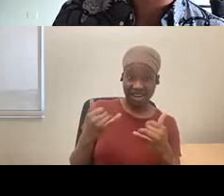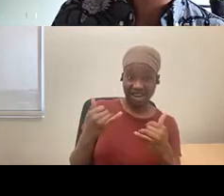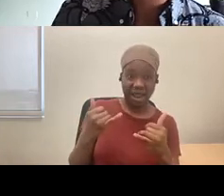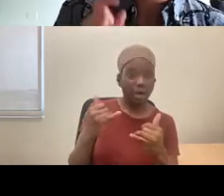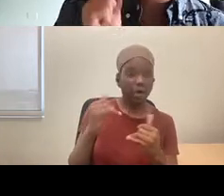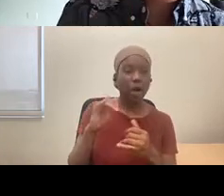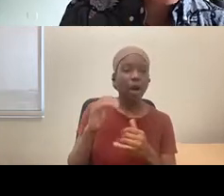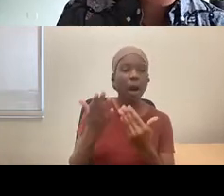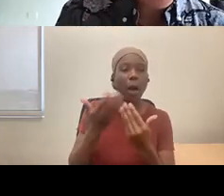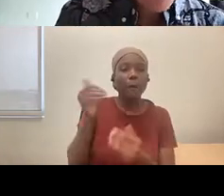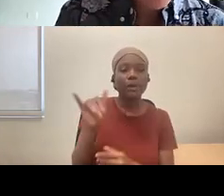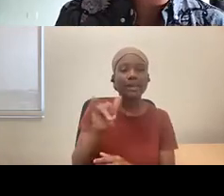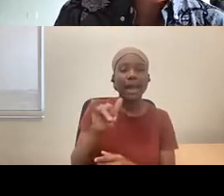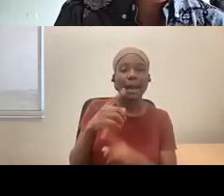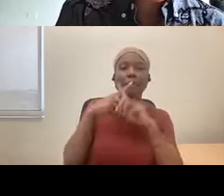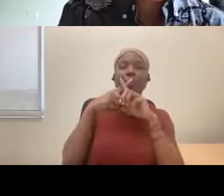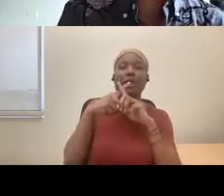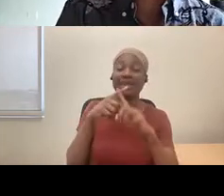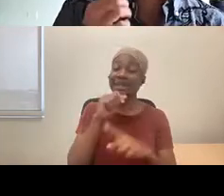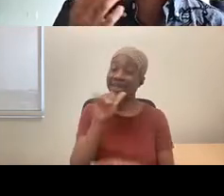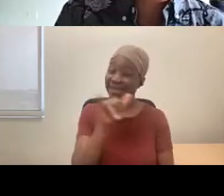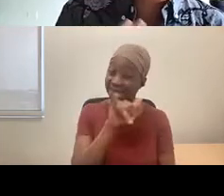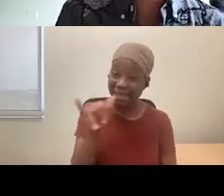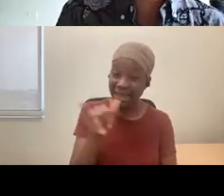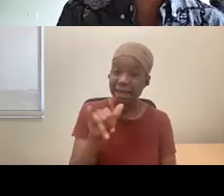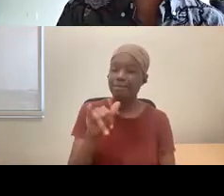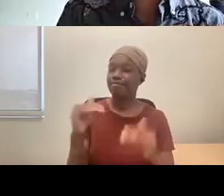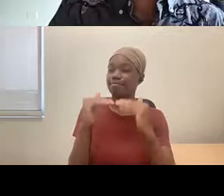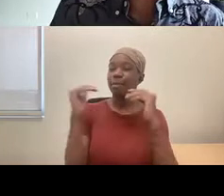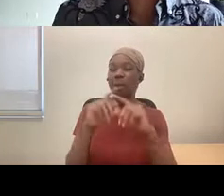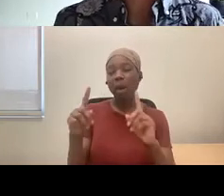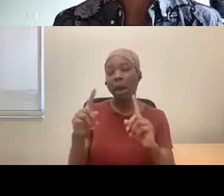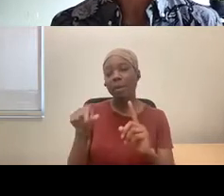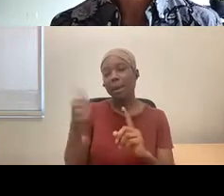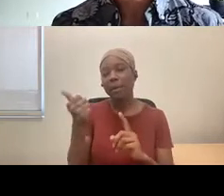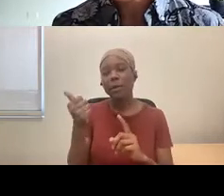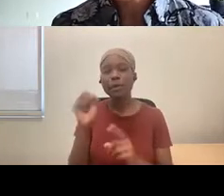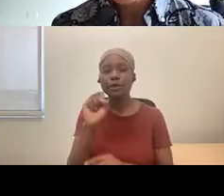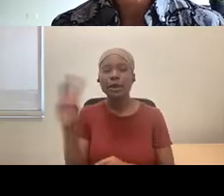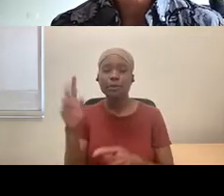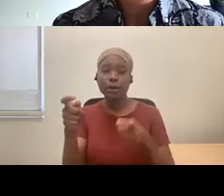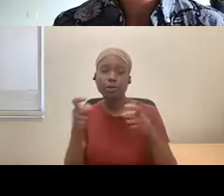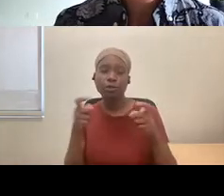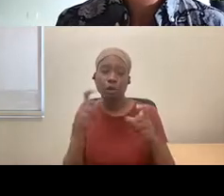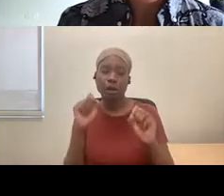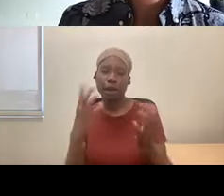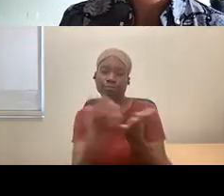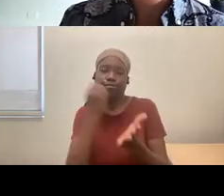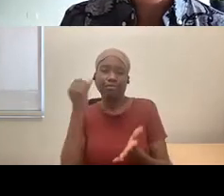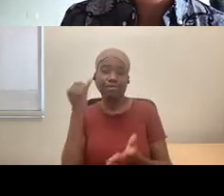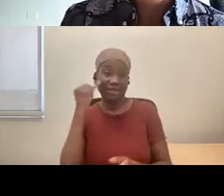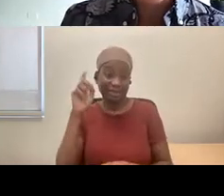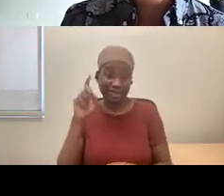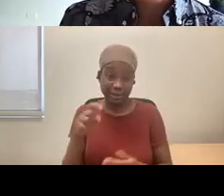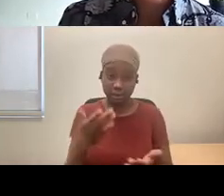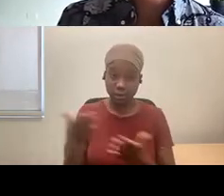muting. It's not the same as turning it off, but again, it's like one more software control that we have. If you have to take your device in and you're trying to be